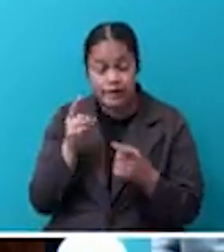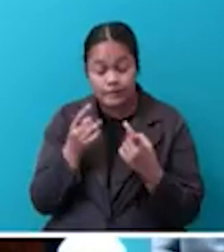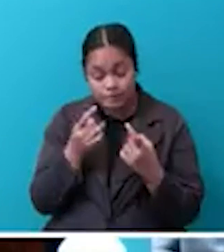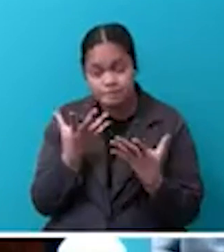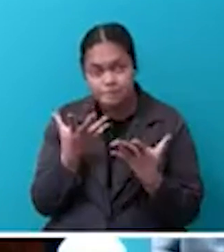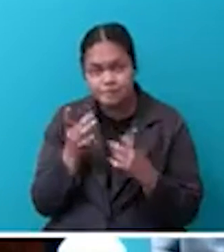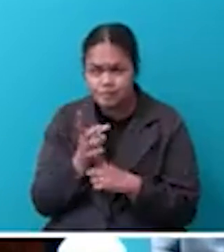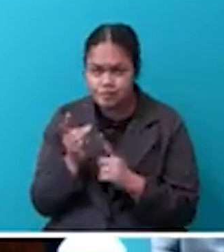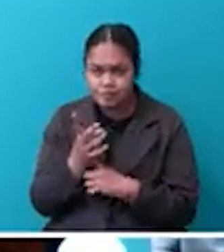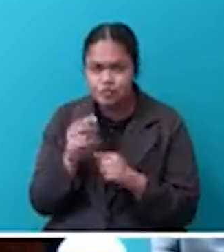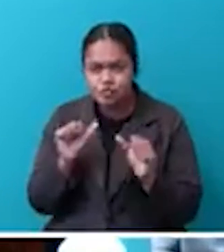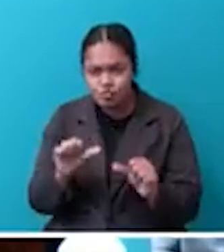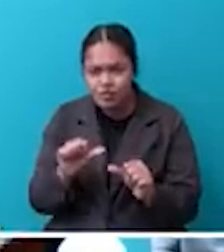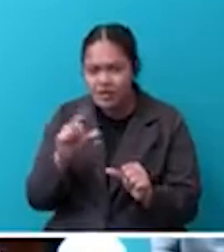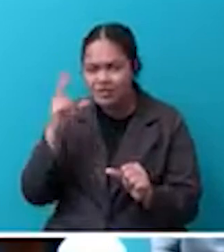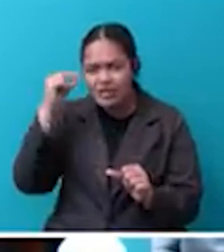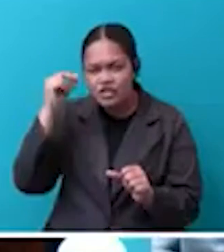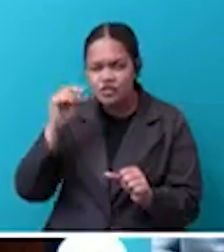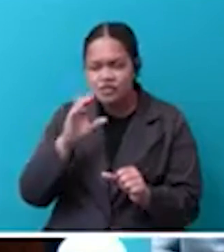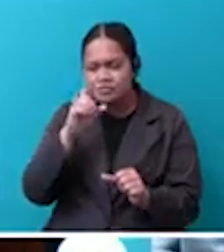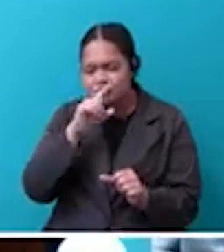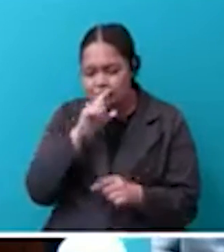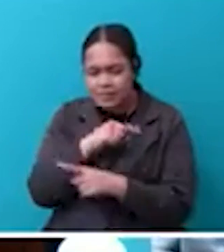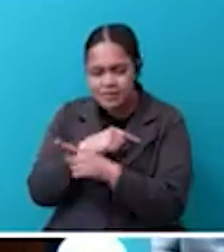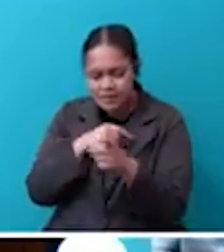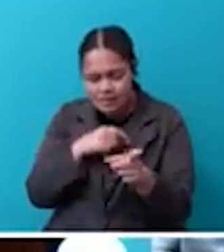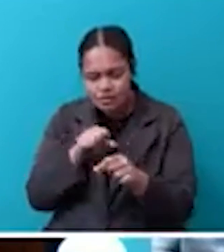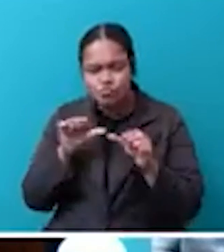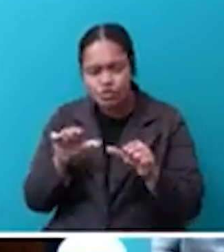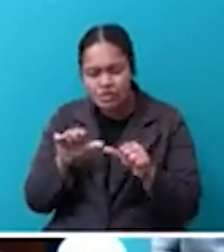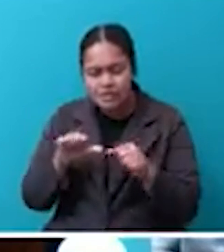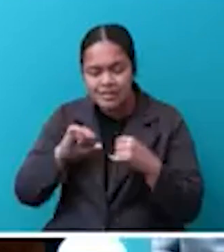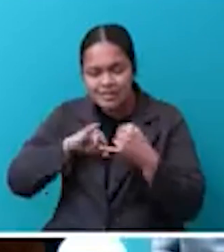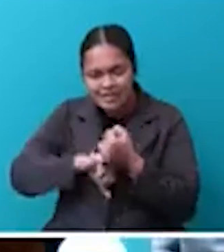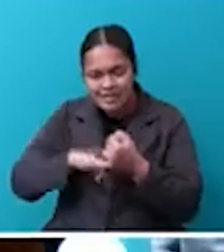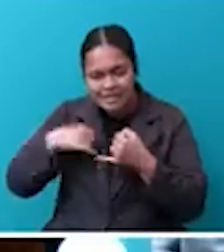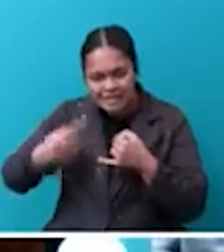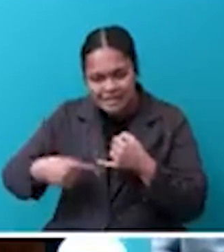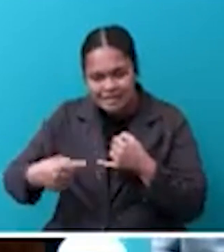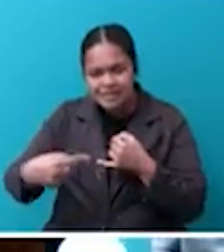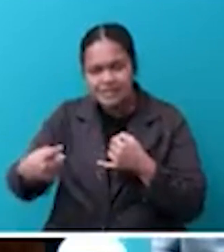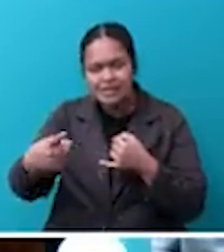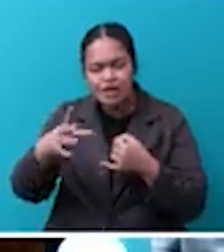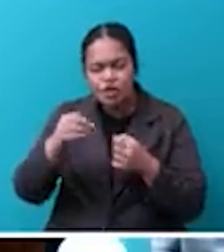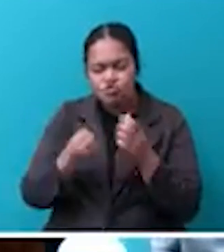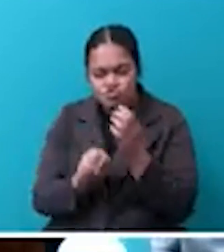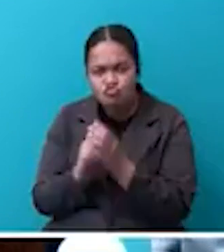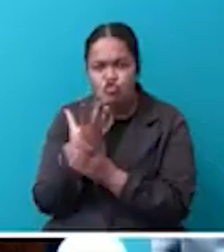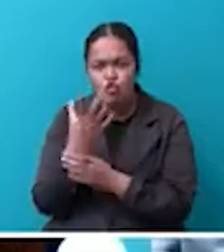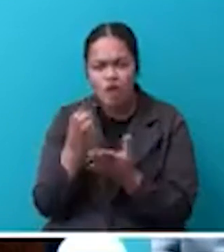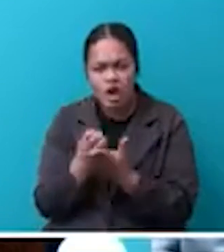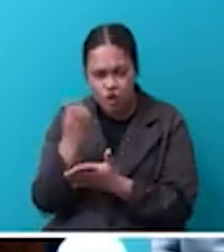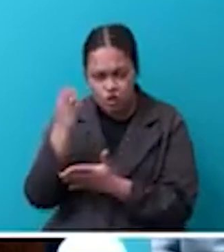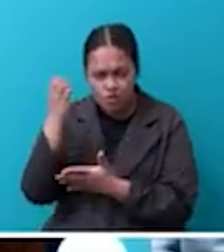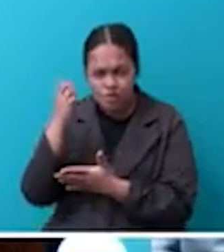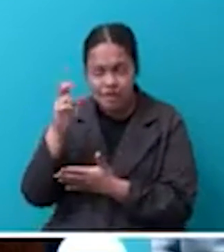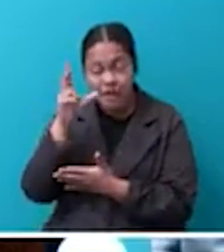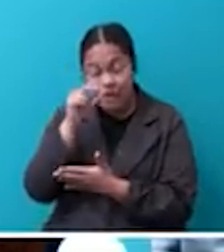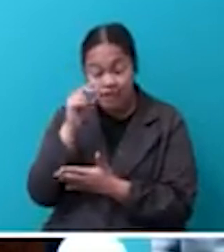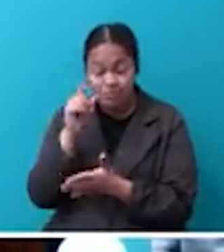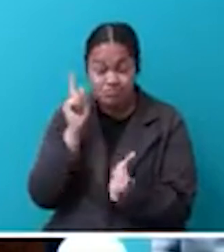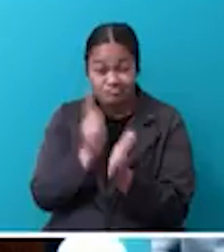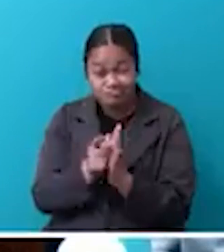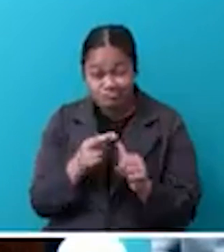and livelihoods of Fijian people and protecting the stability and growth of our economy. To be able to